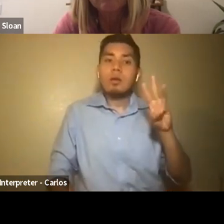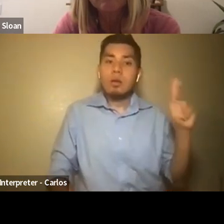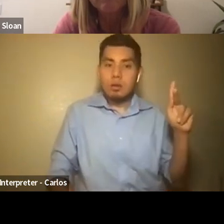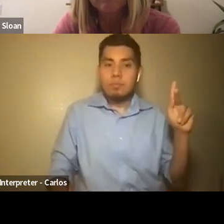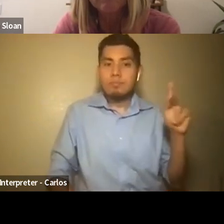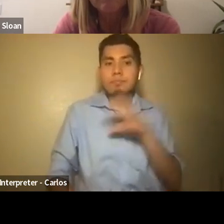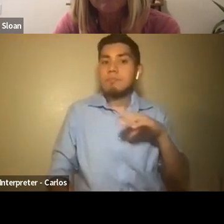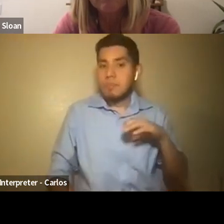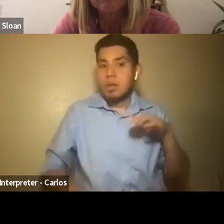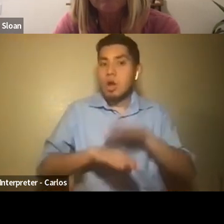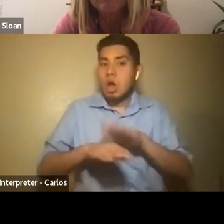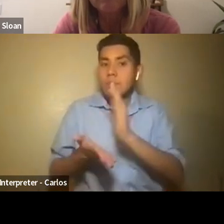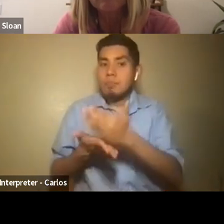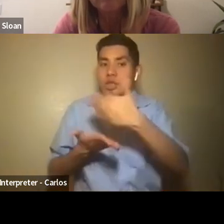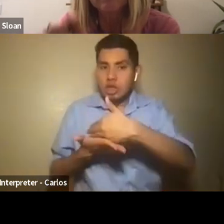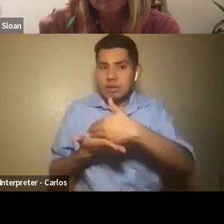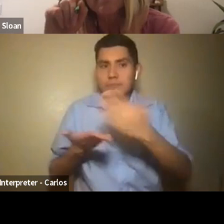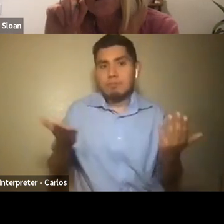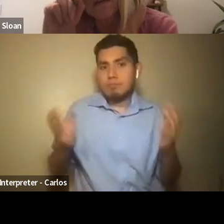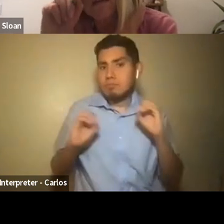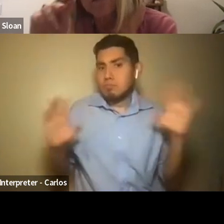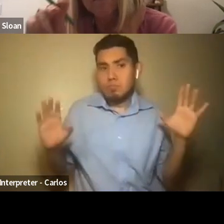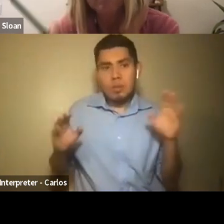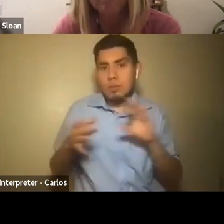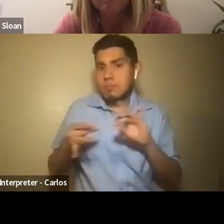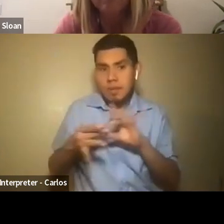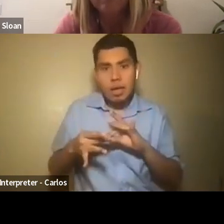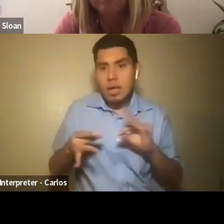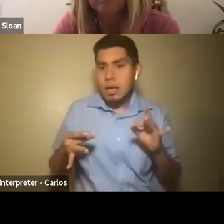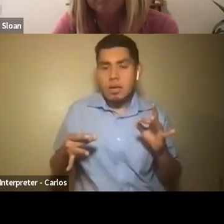on the budget, nothing to say. Behavioral health?